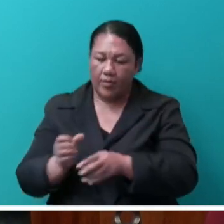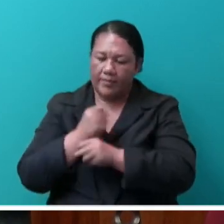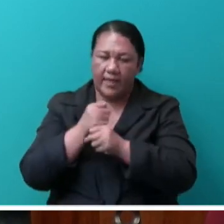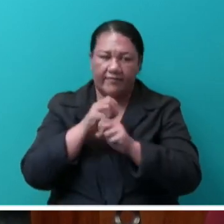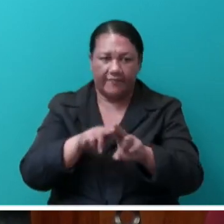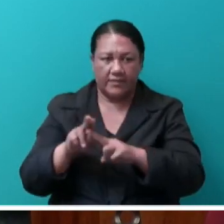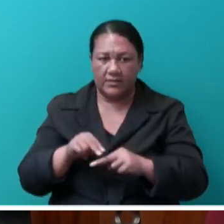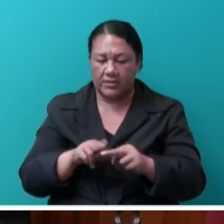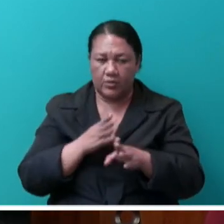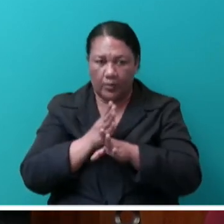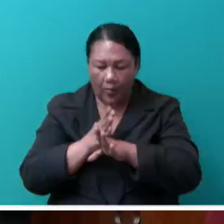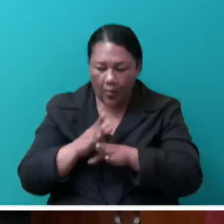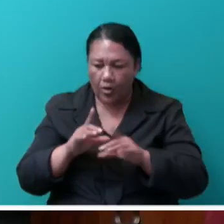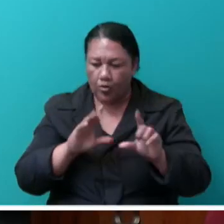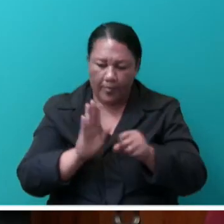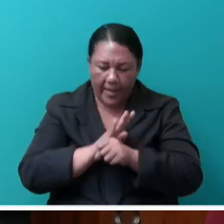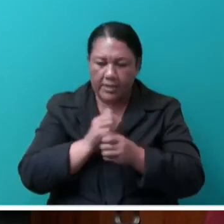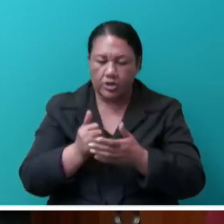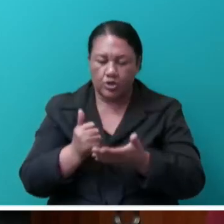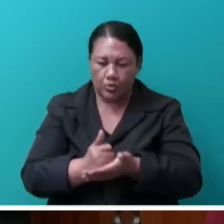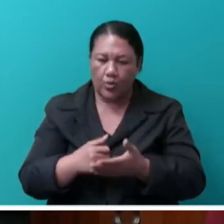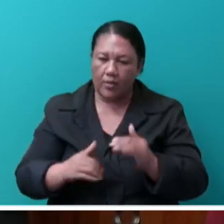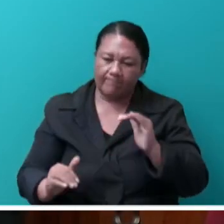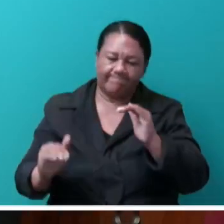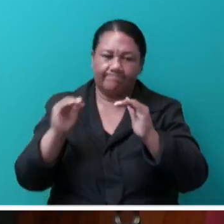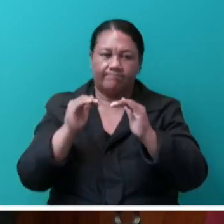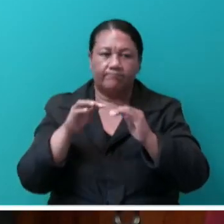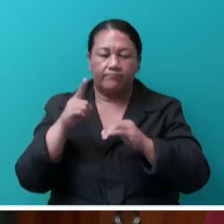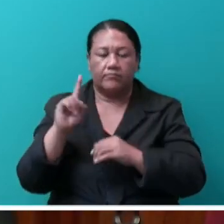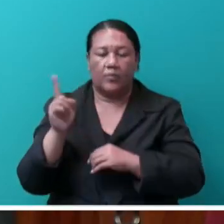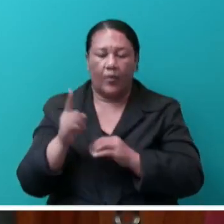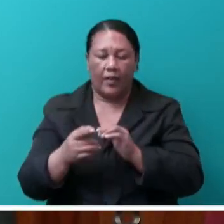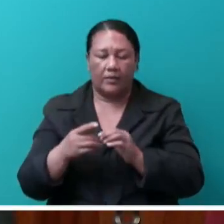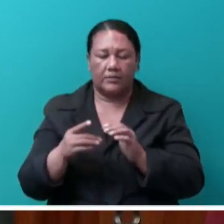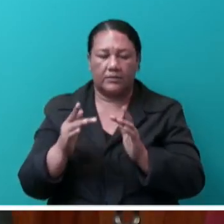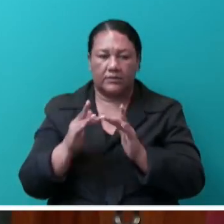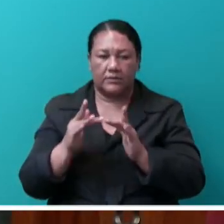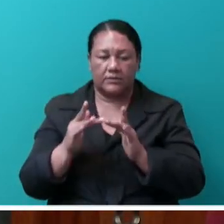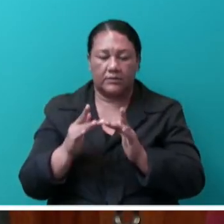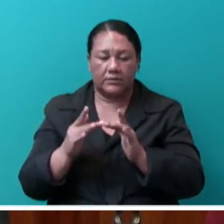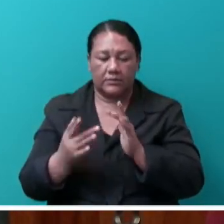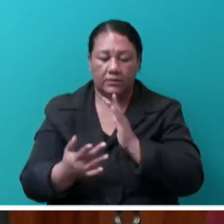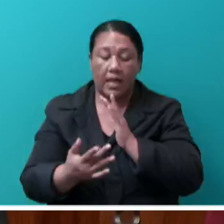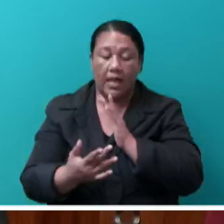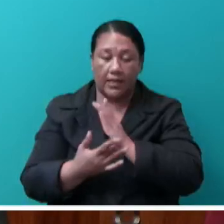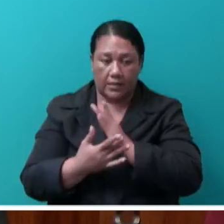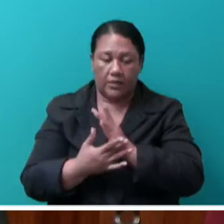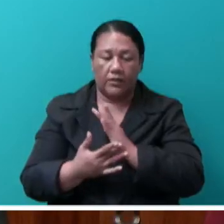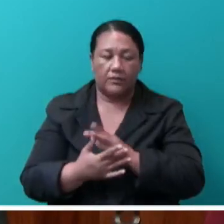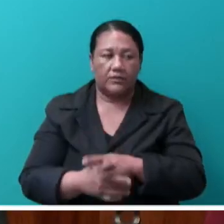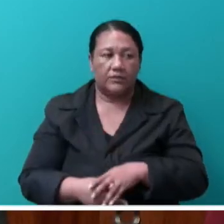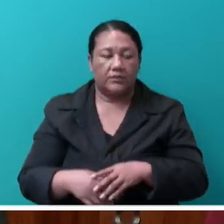to capture the advancements in digital technology and also, as a result,